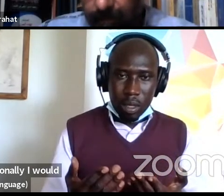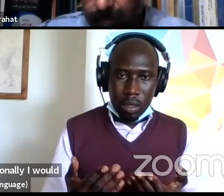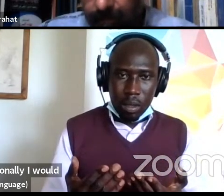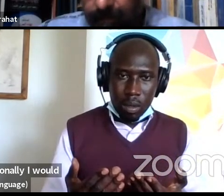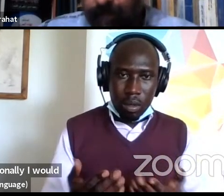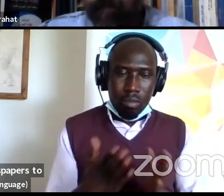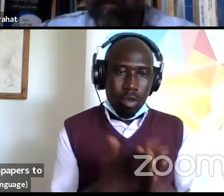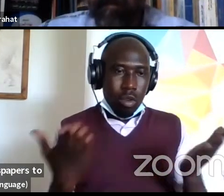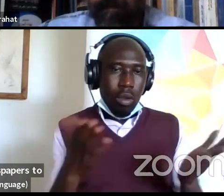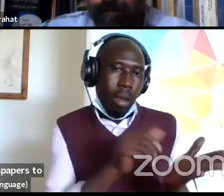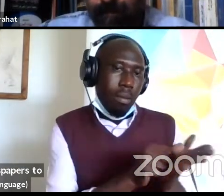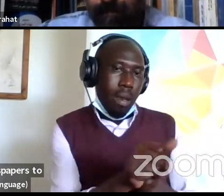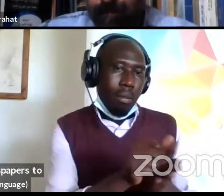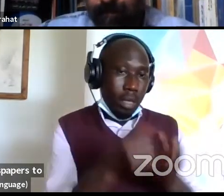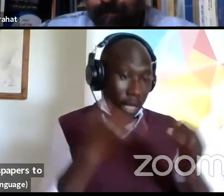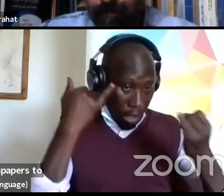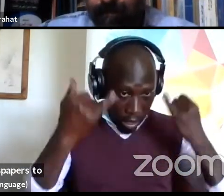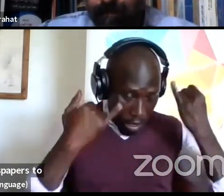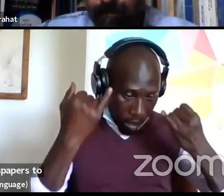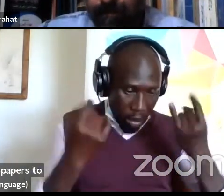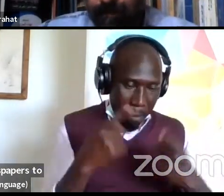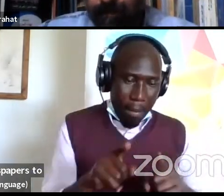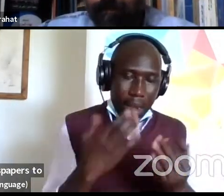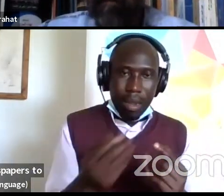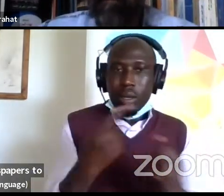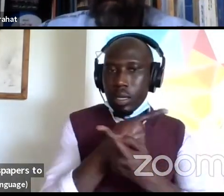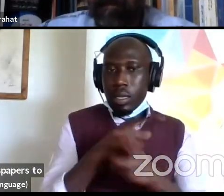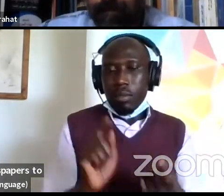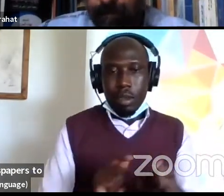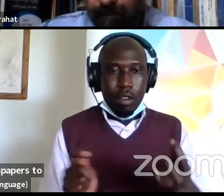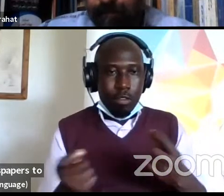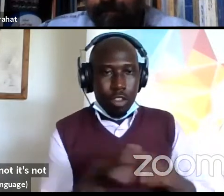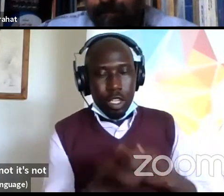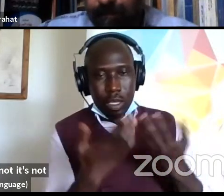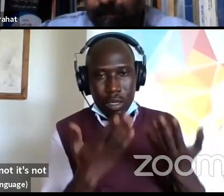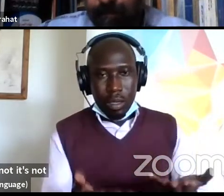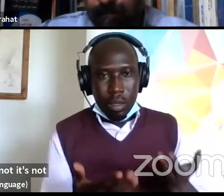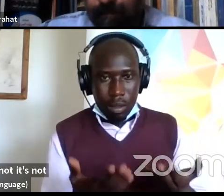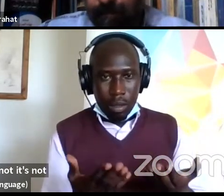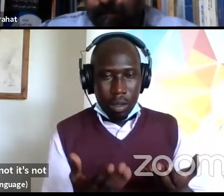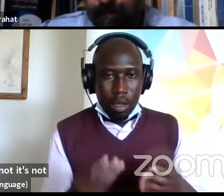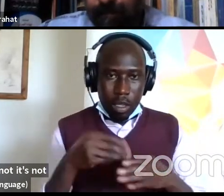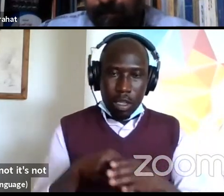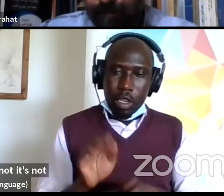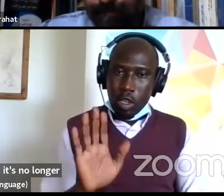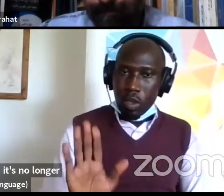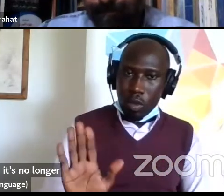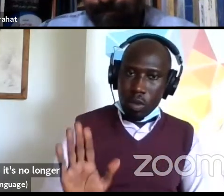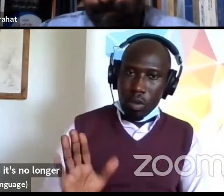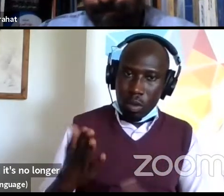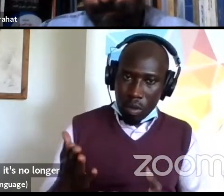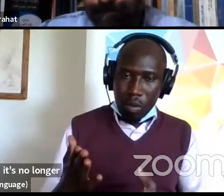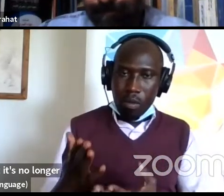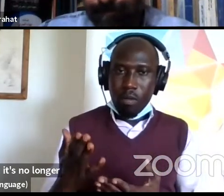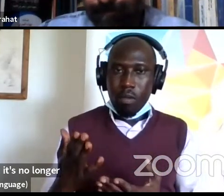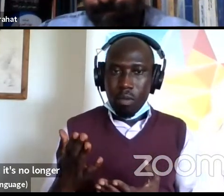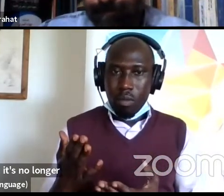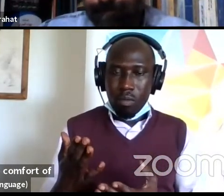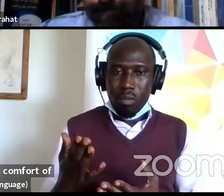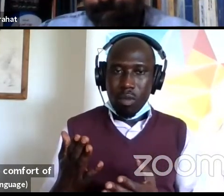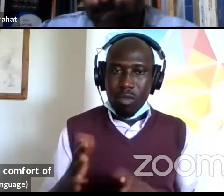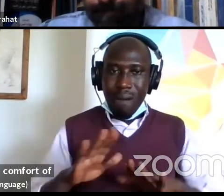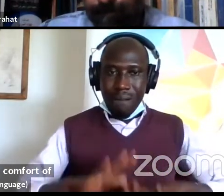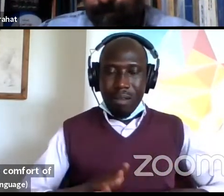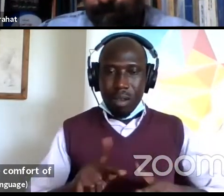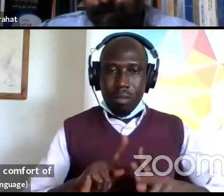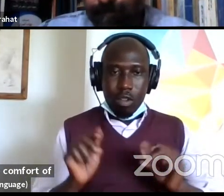newspaper to publish an opinion piece. Now it's no longer the case, and just in your from the comfort of your sofa you can do